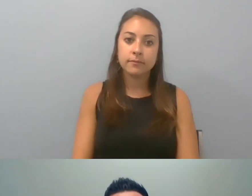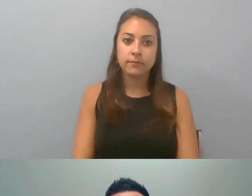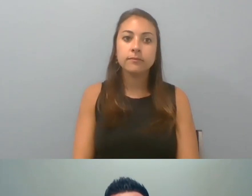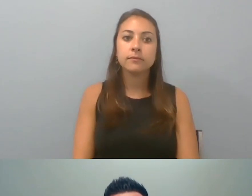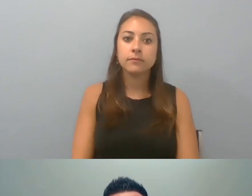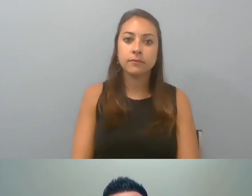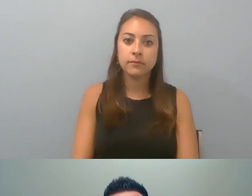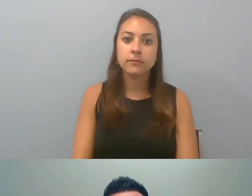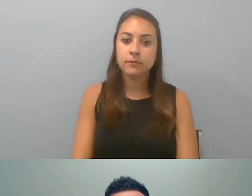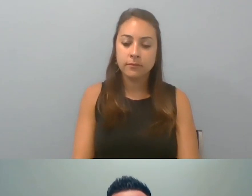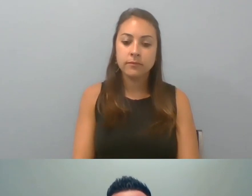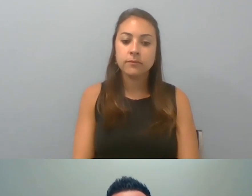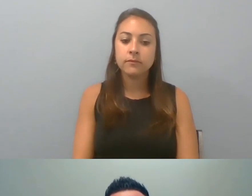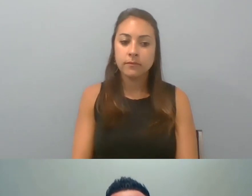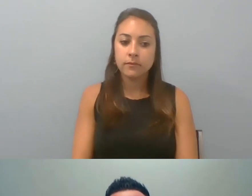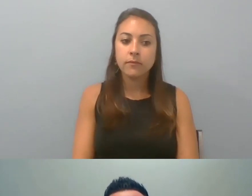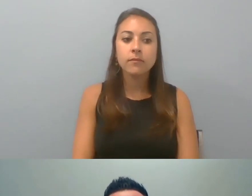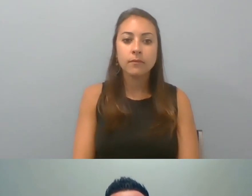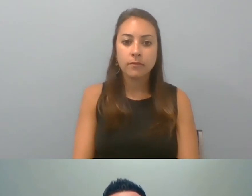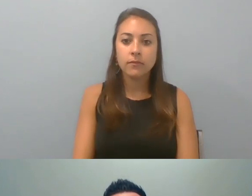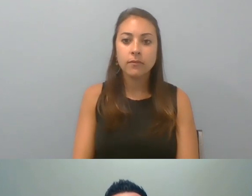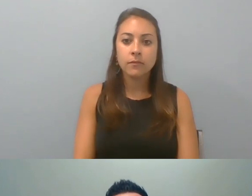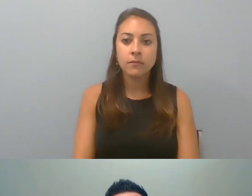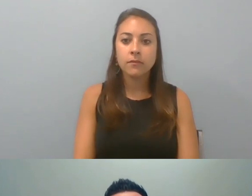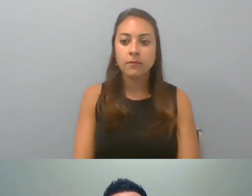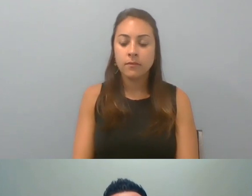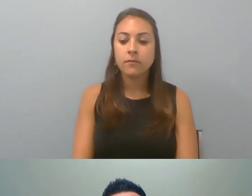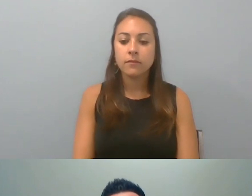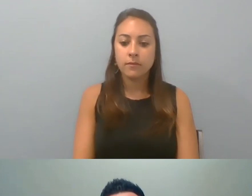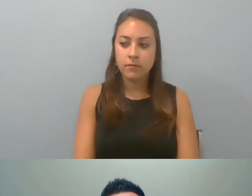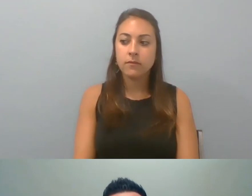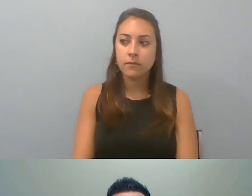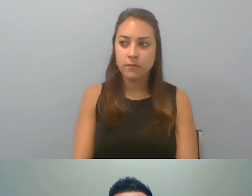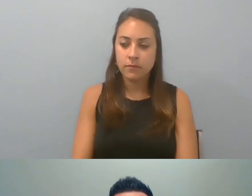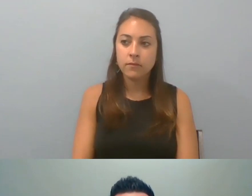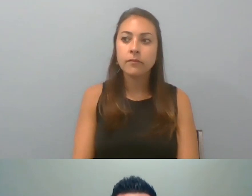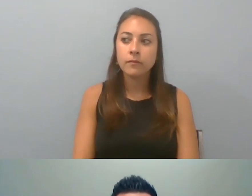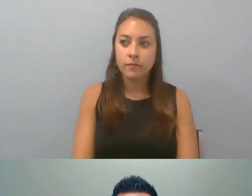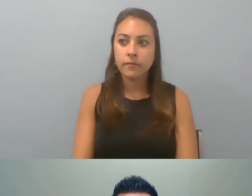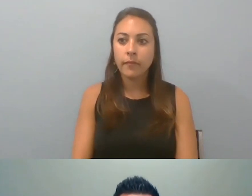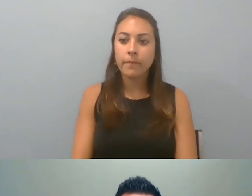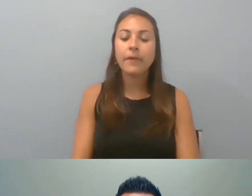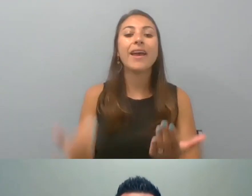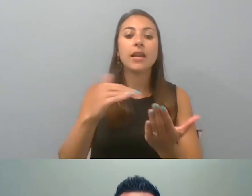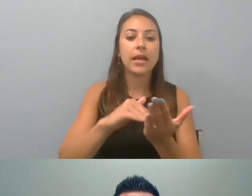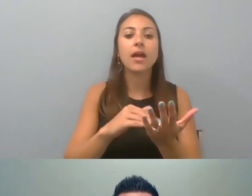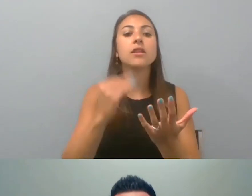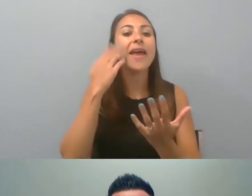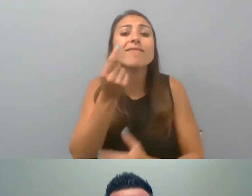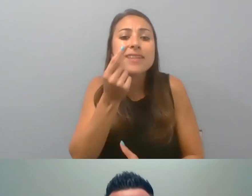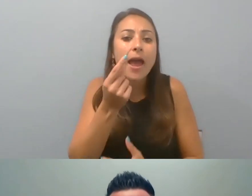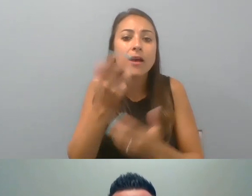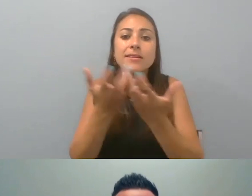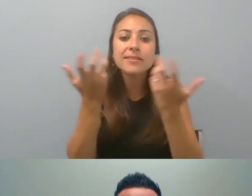units, in our retail units especially, we do have package items that are designed for someone that's in a little bit more of a hurry or maybe doesn't want a full meal.